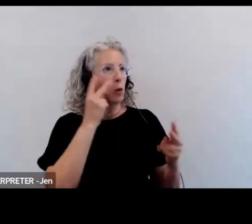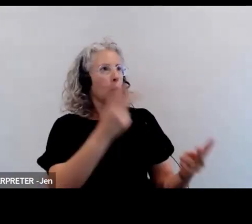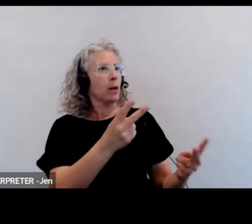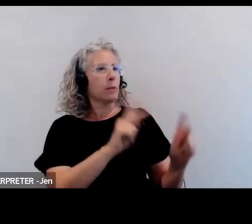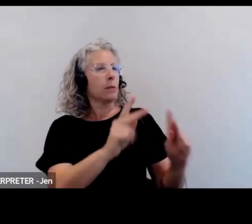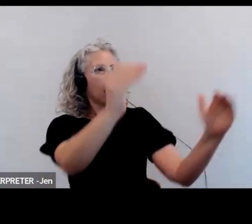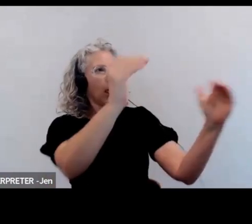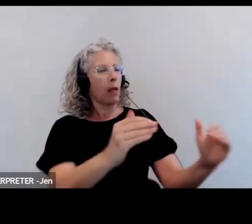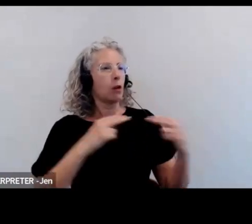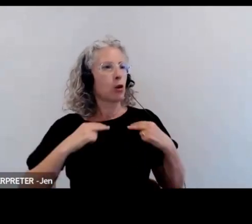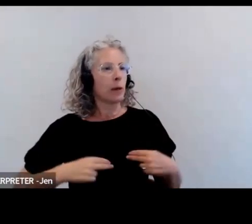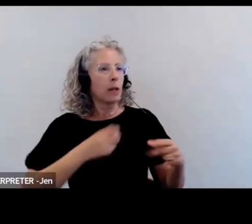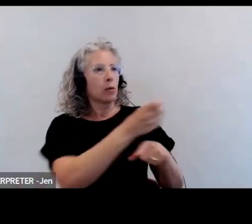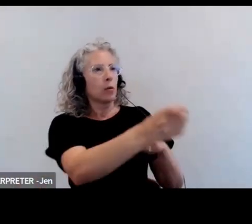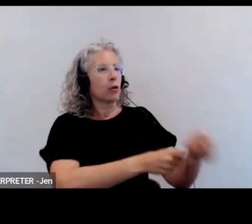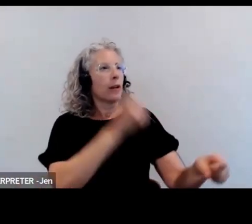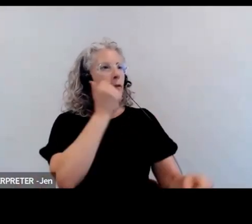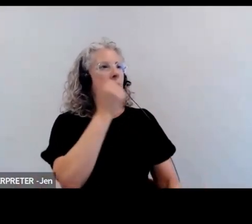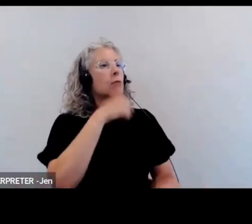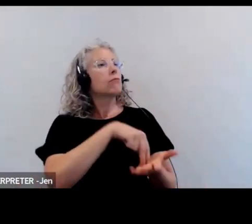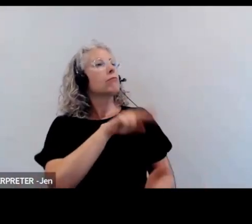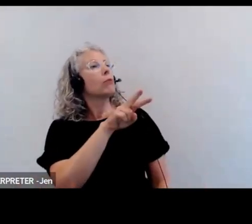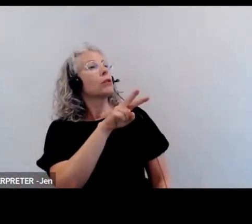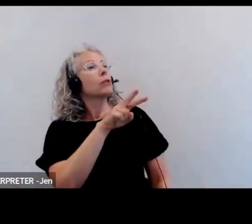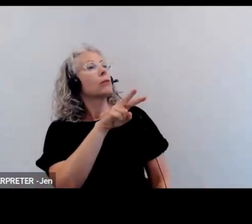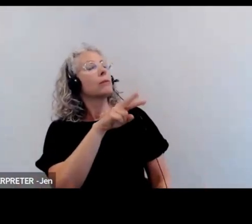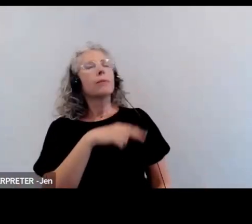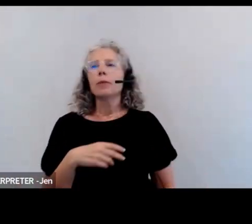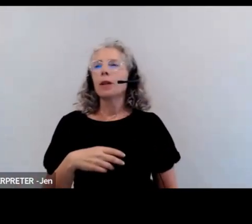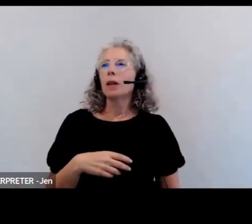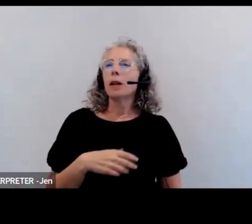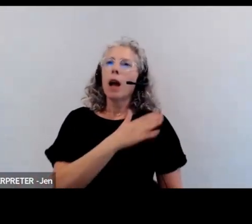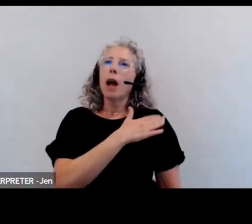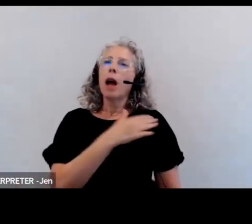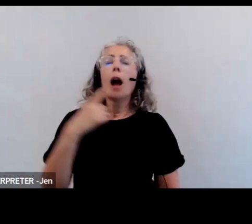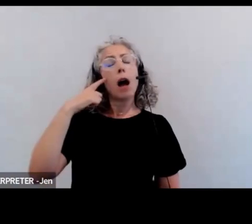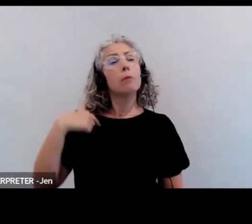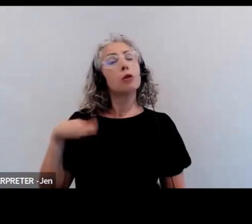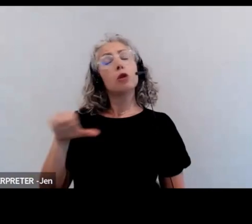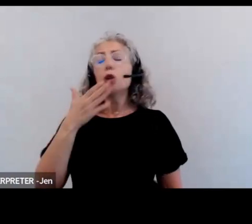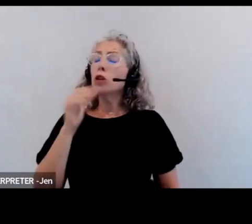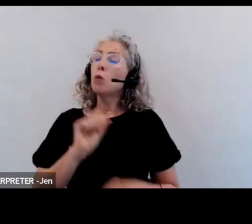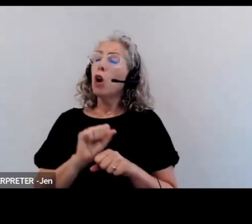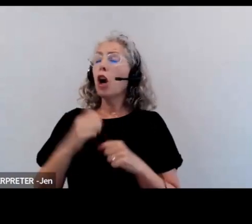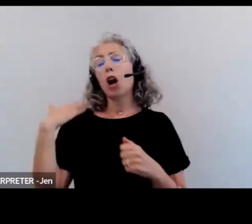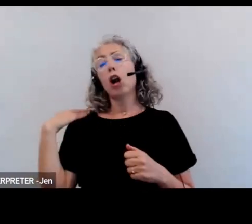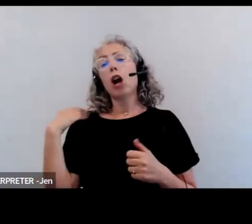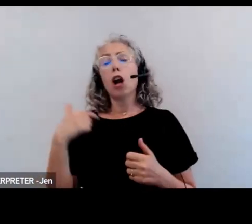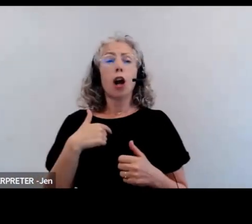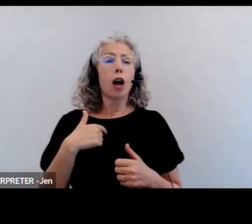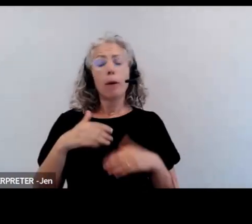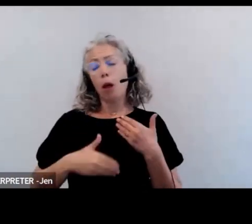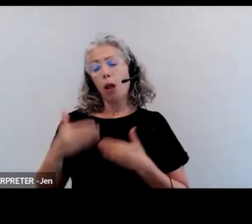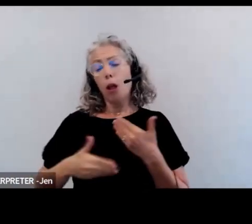be tortured on a daily basis, and pat yourself on the back because you think you're really doing good work, that you're doing your thing that